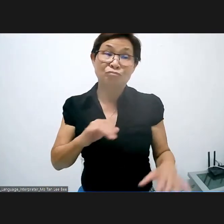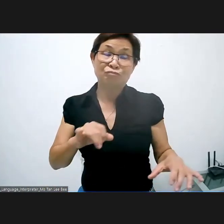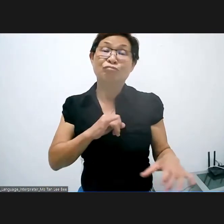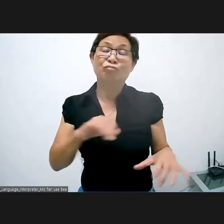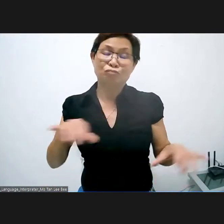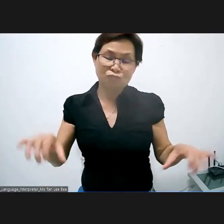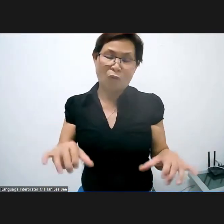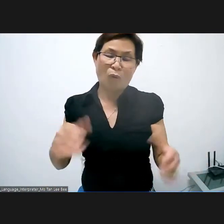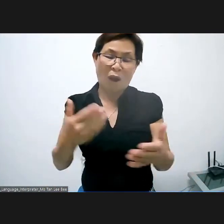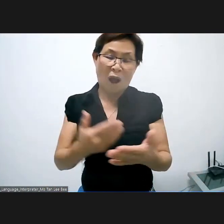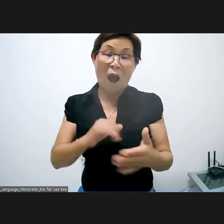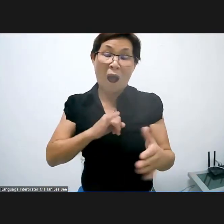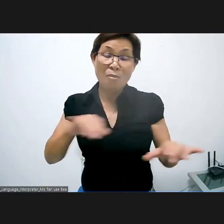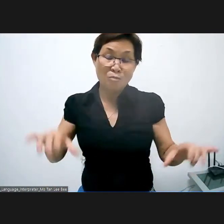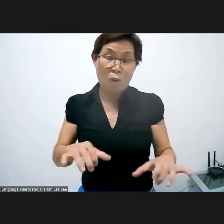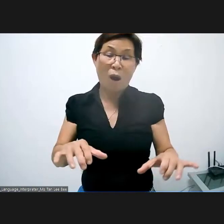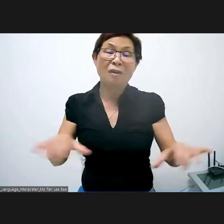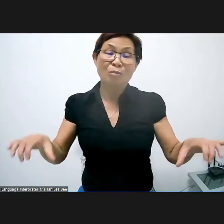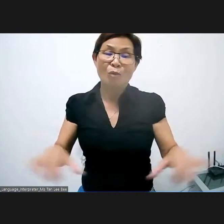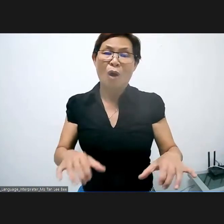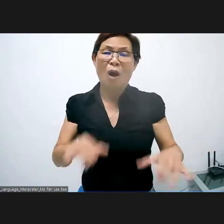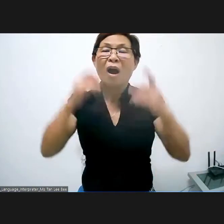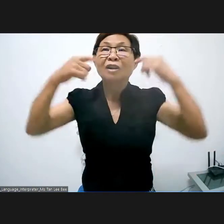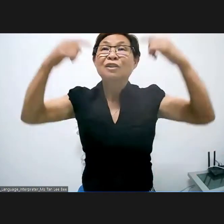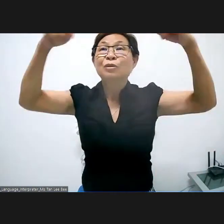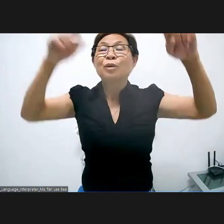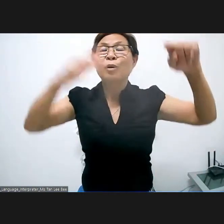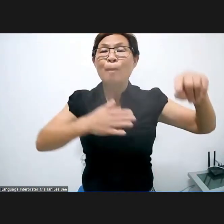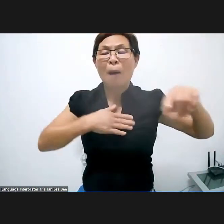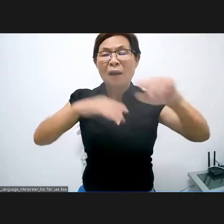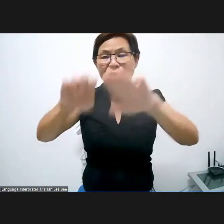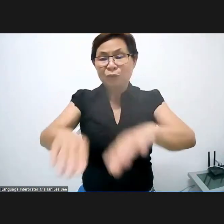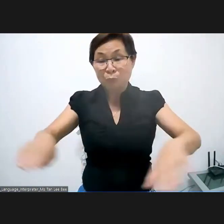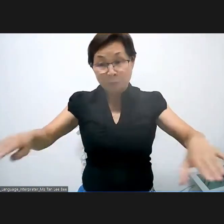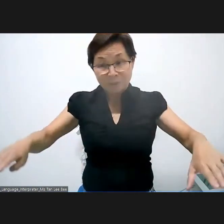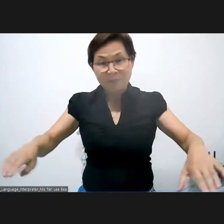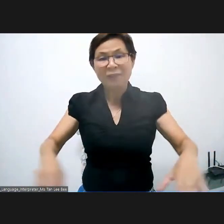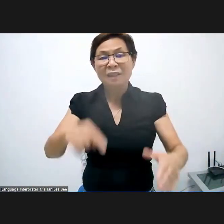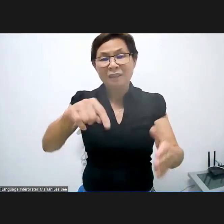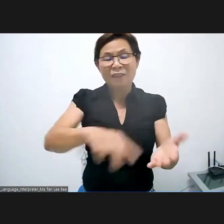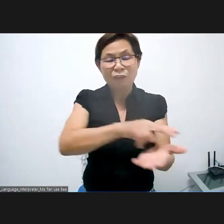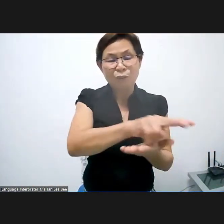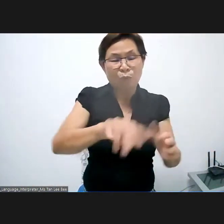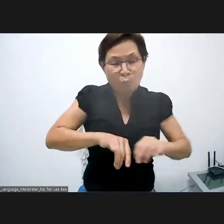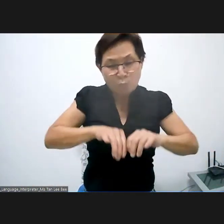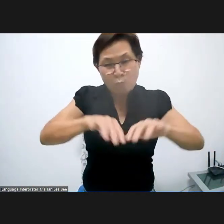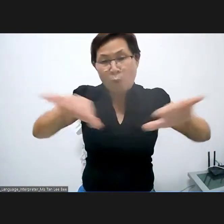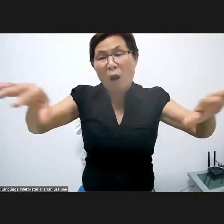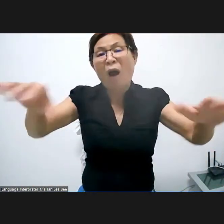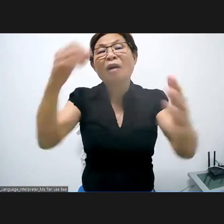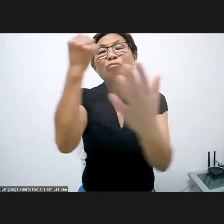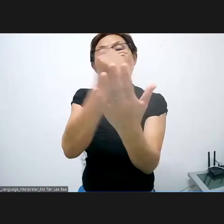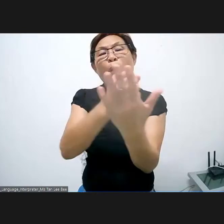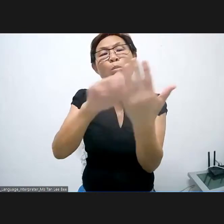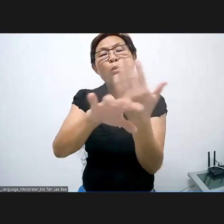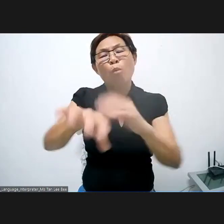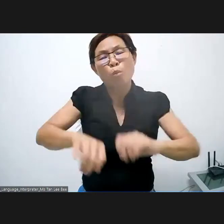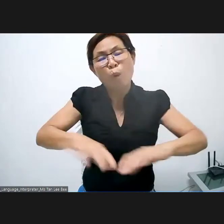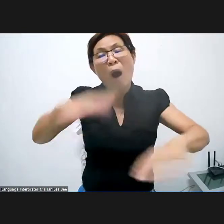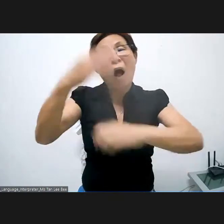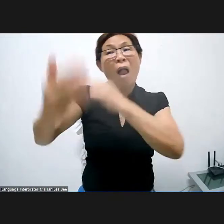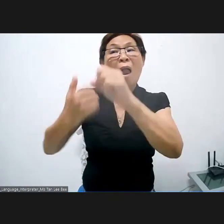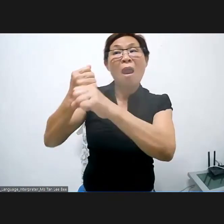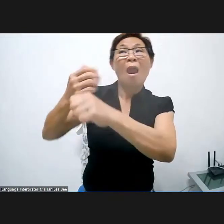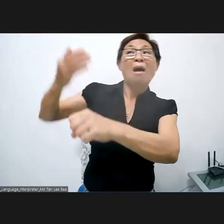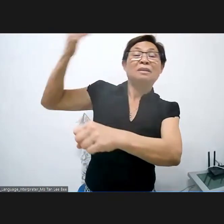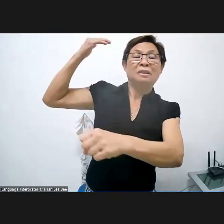and an achievement of my student. For the info, this video has gone viral on social media last year. This device